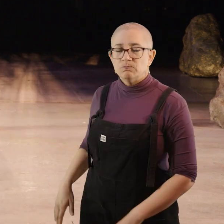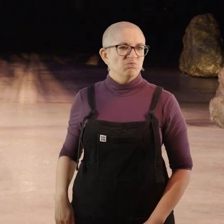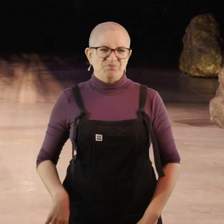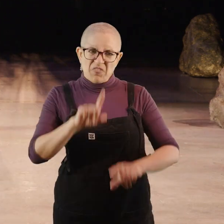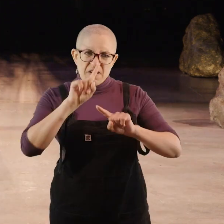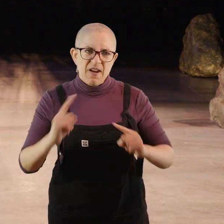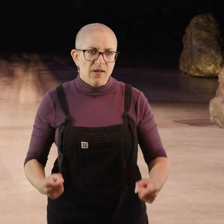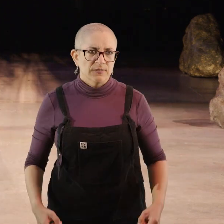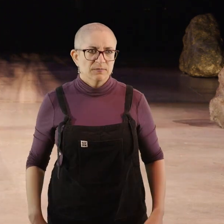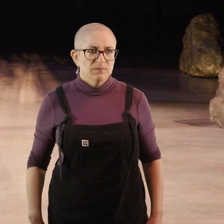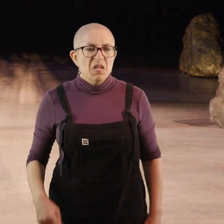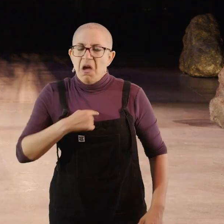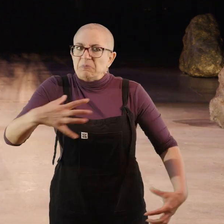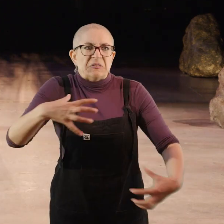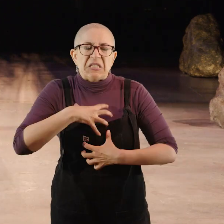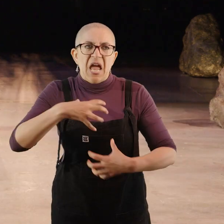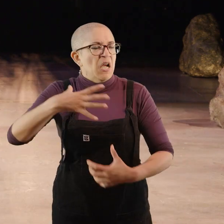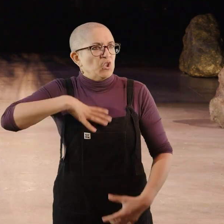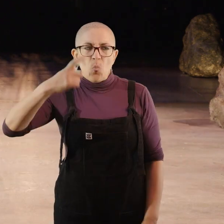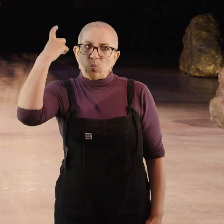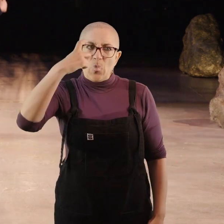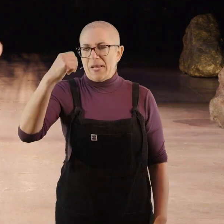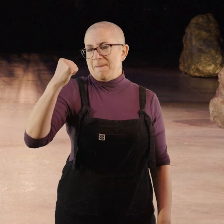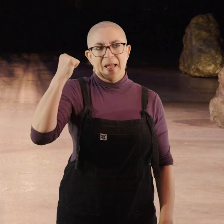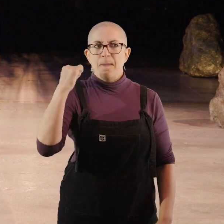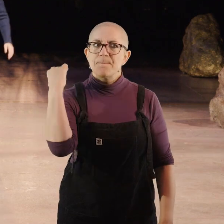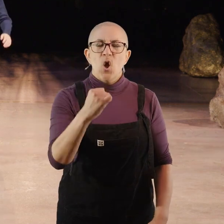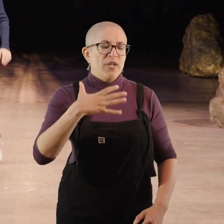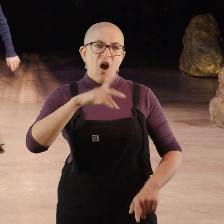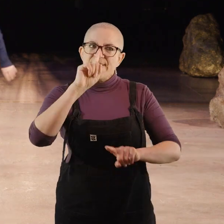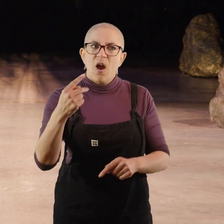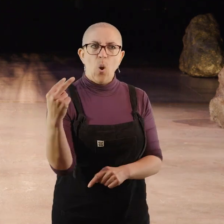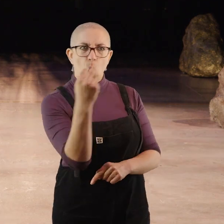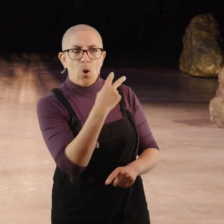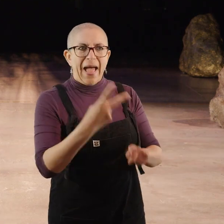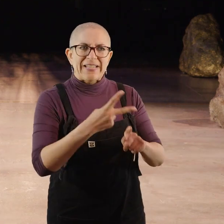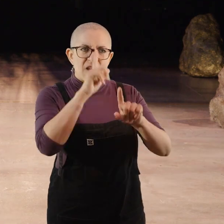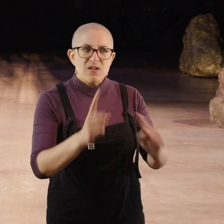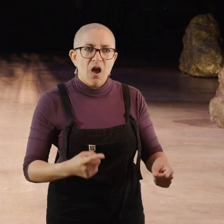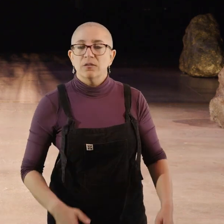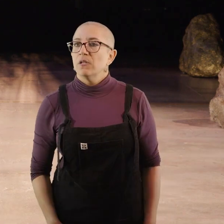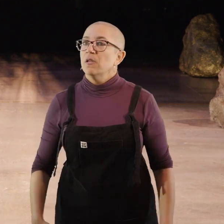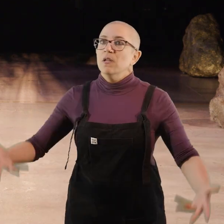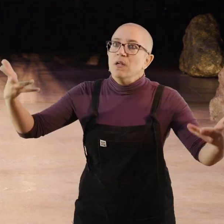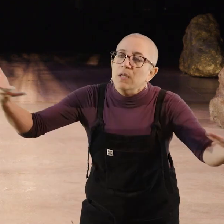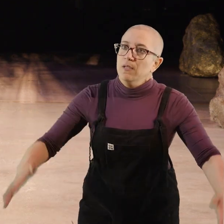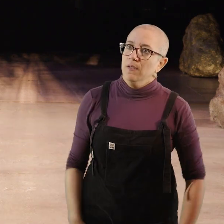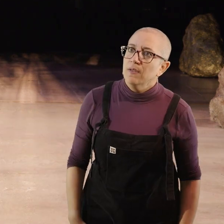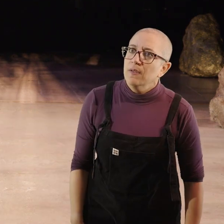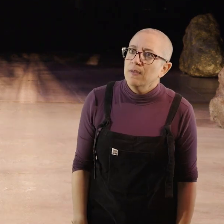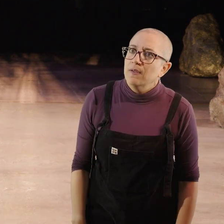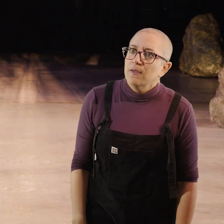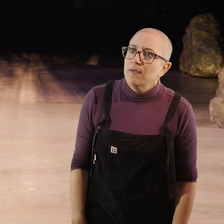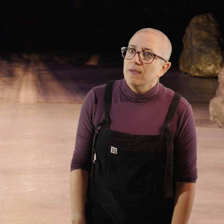more. I'm afraid to think what I have done. Look upon it again, I dare not. In form of purpose.